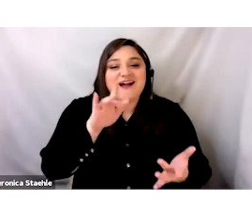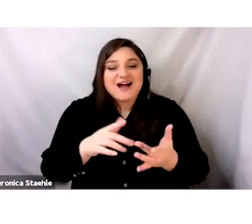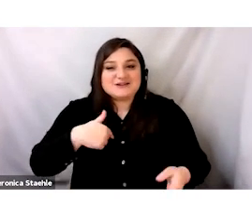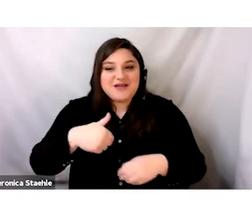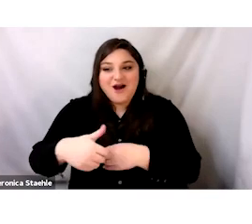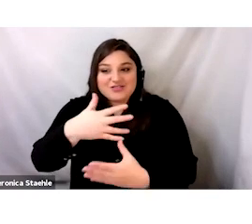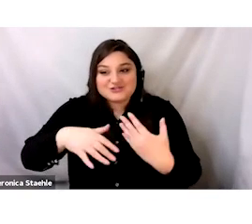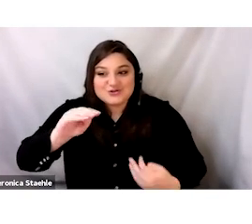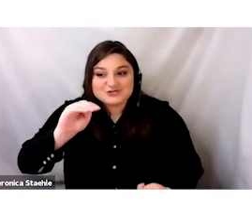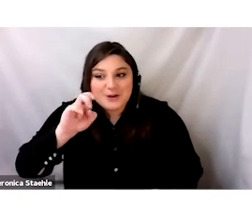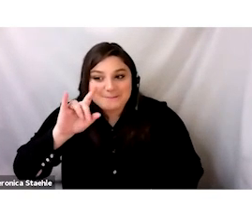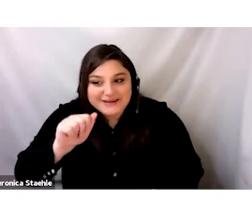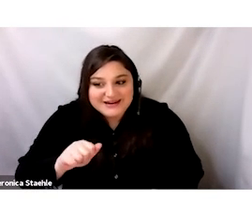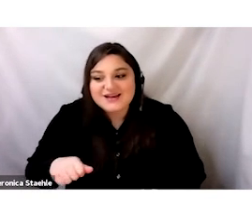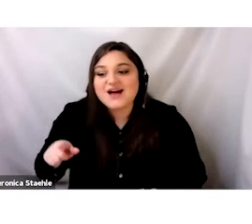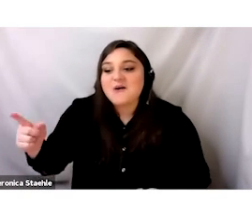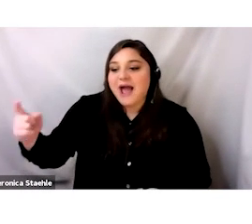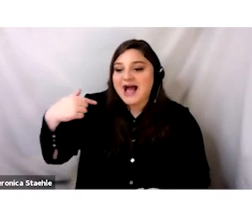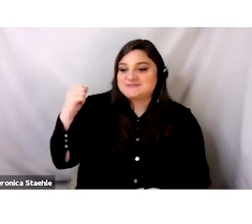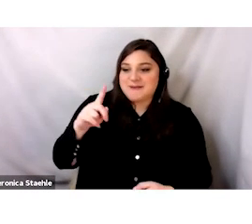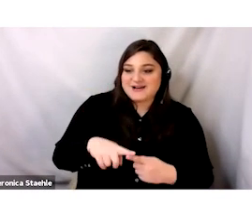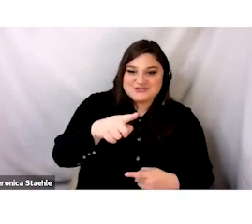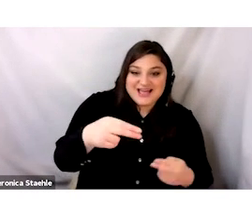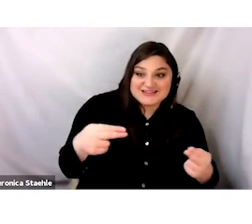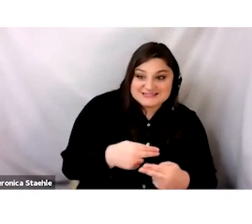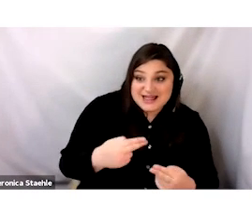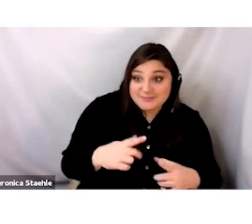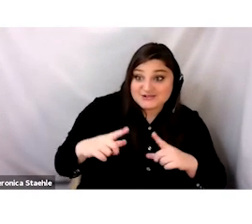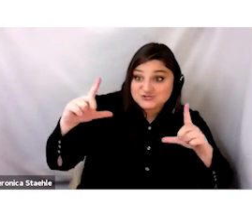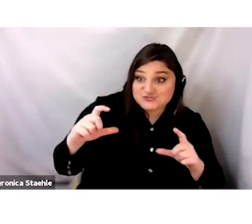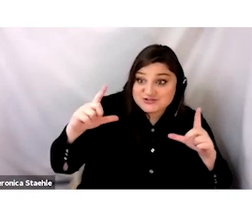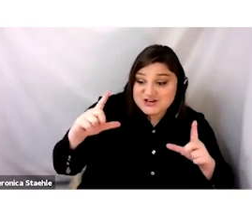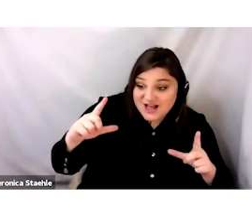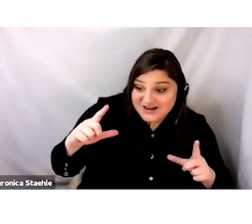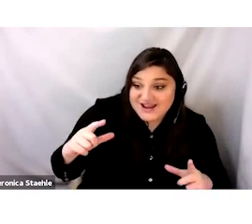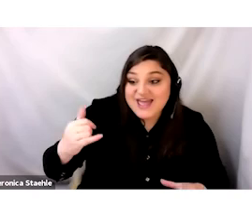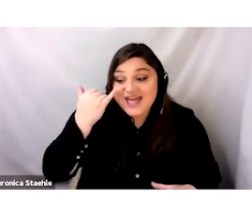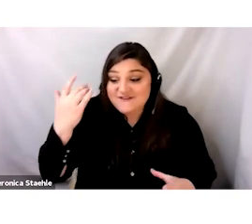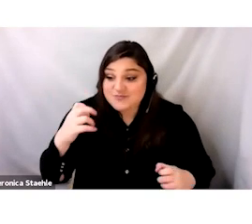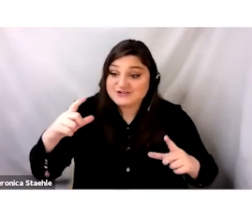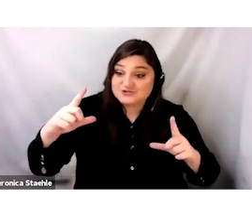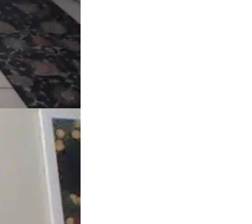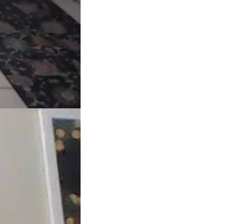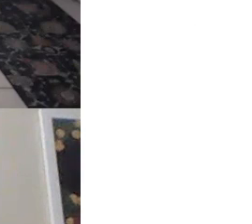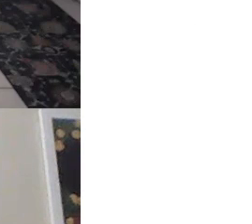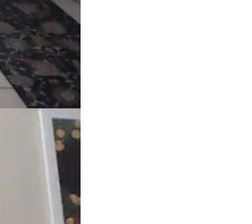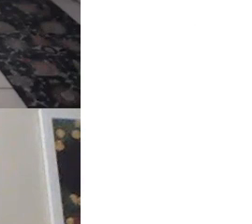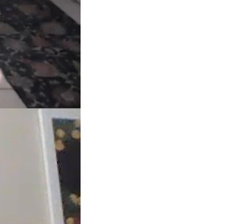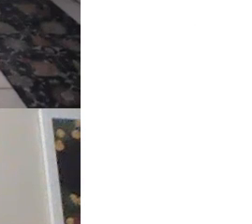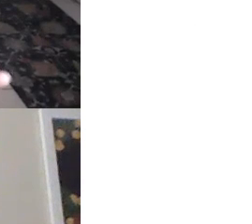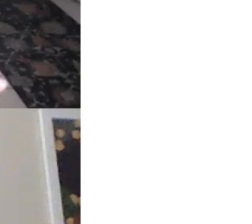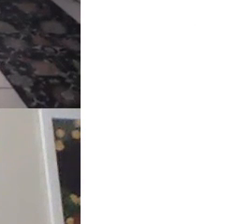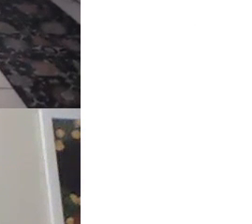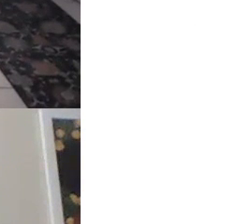your request to go back to the slide. Jess, are you trying to get a screenshot? If so, let me know. Do your thing. So I